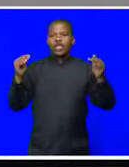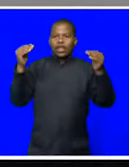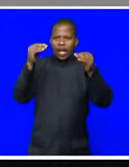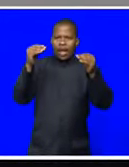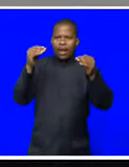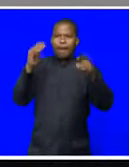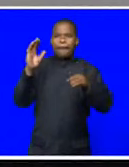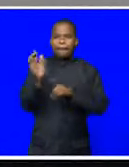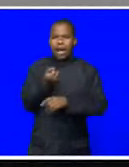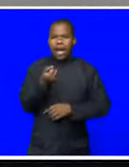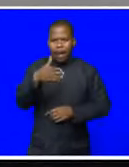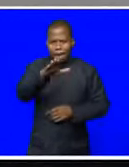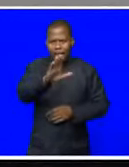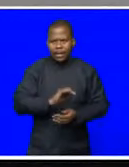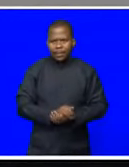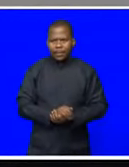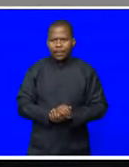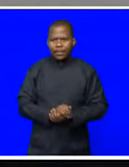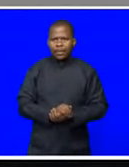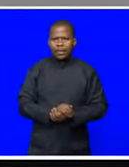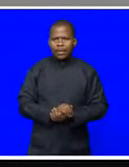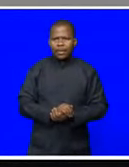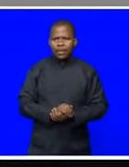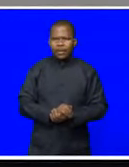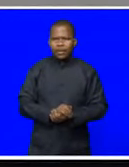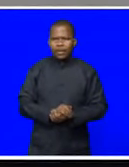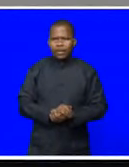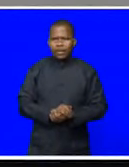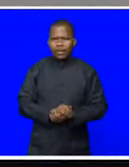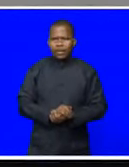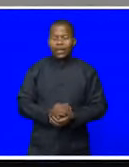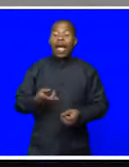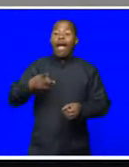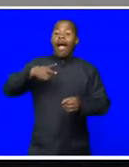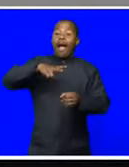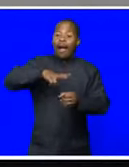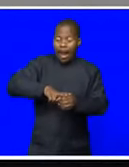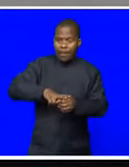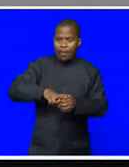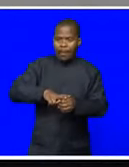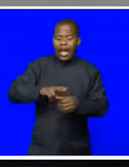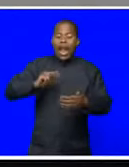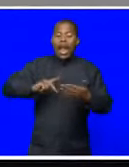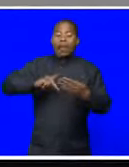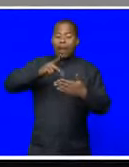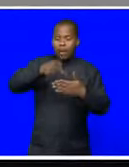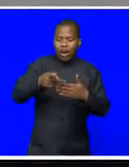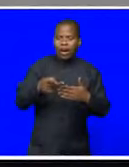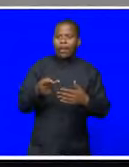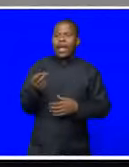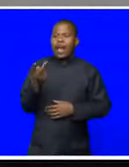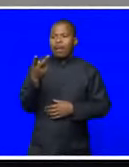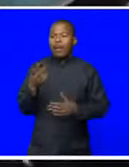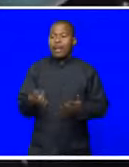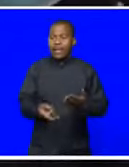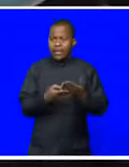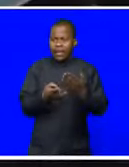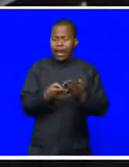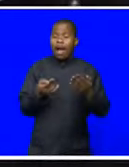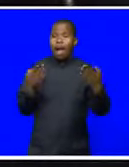aspirations of the nation, as eloquently alluded to by His Majesty in his speech from the throne earlier this